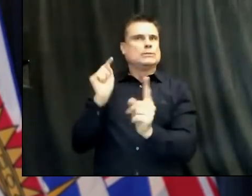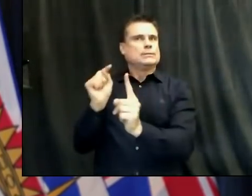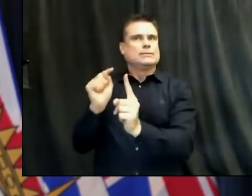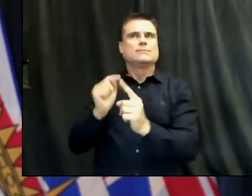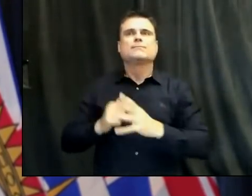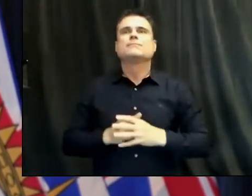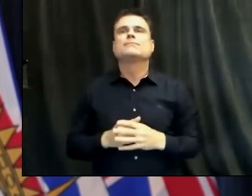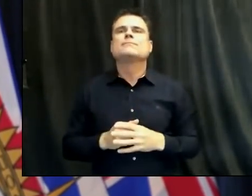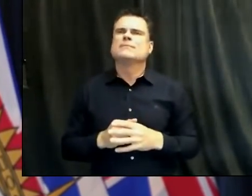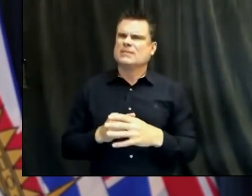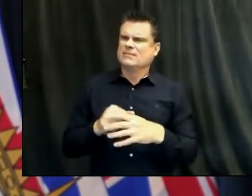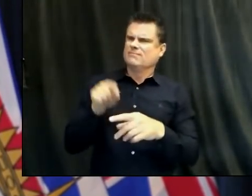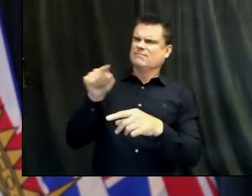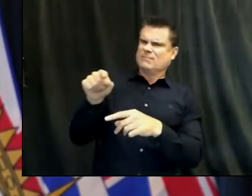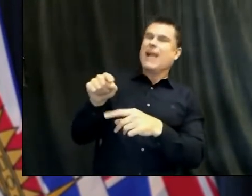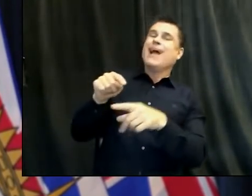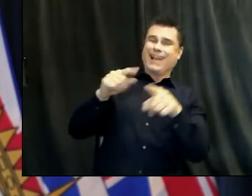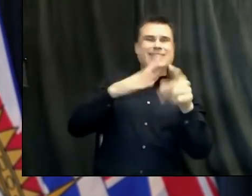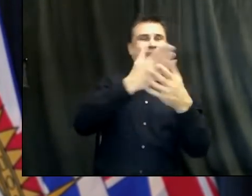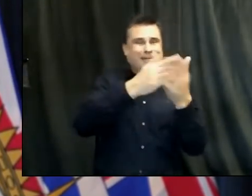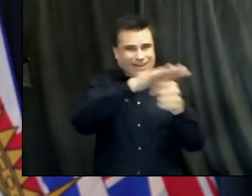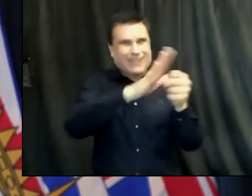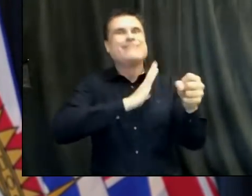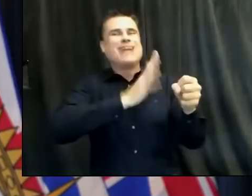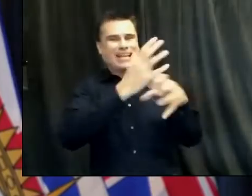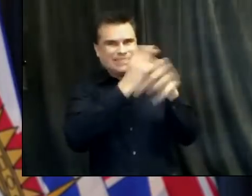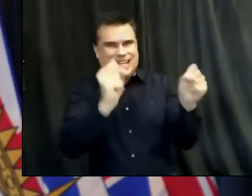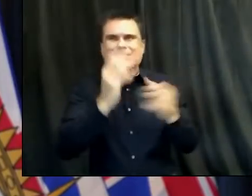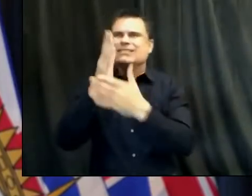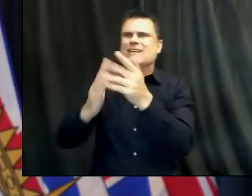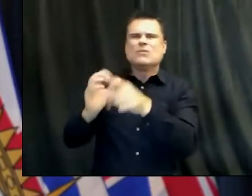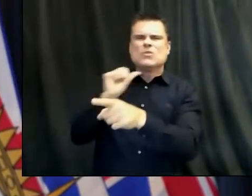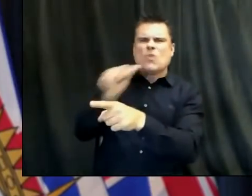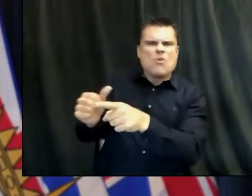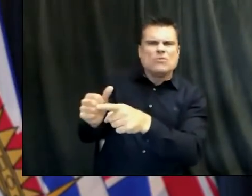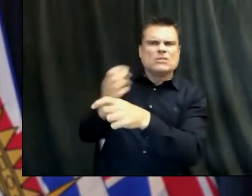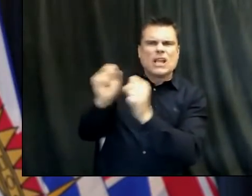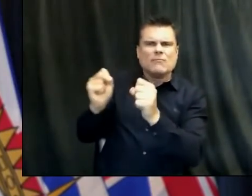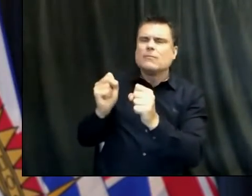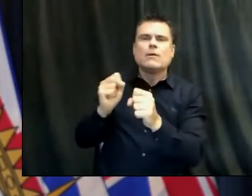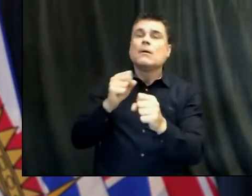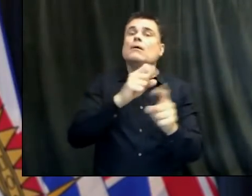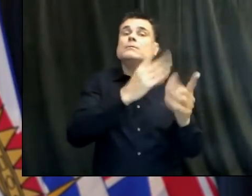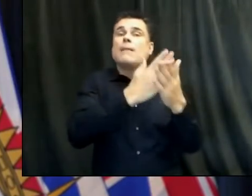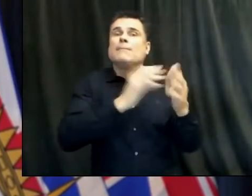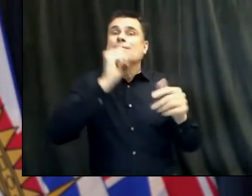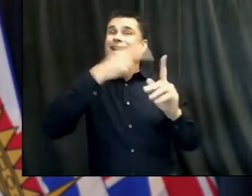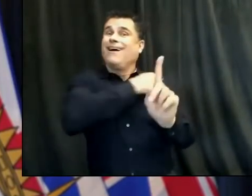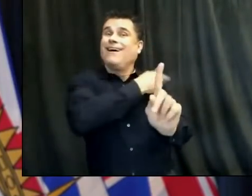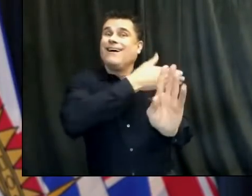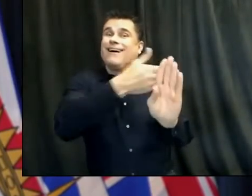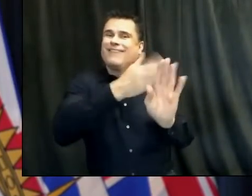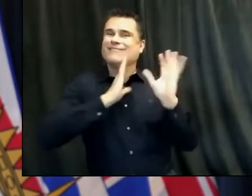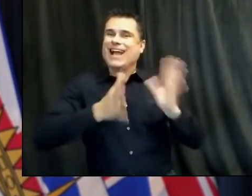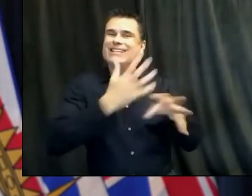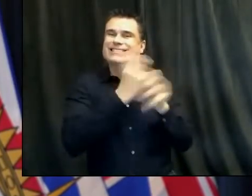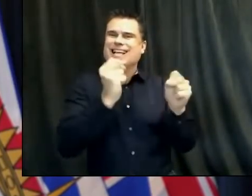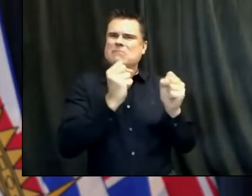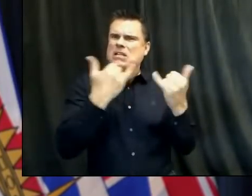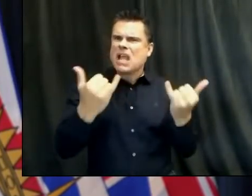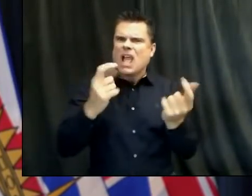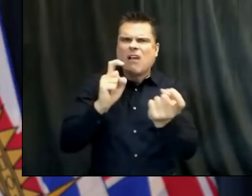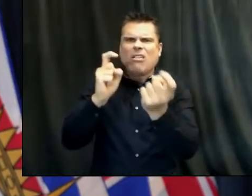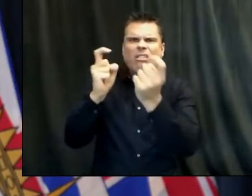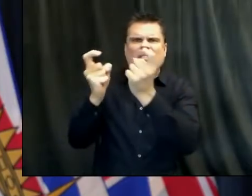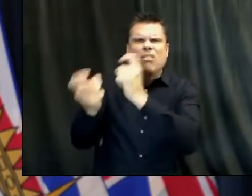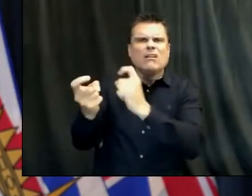the last 10 months, are no longer in that safe zone. this is different than what we were experiencing